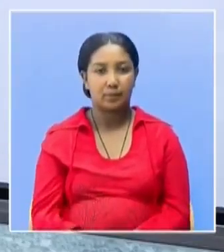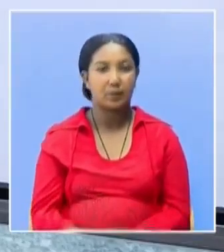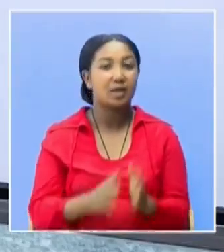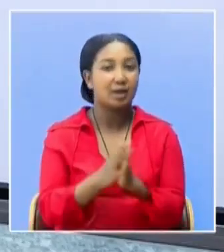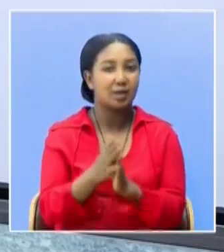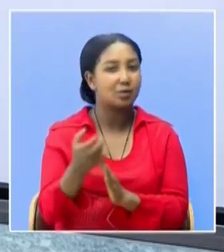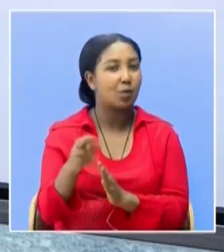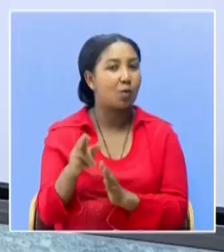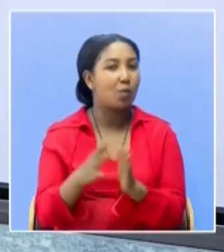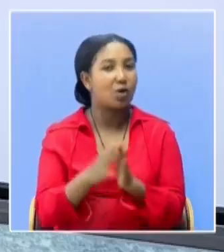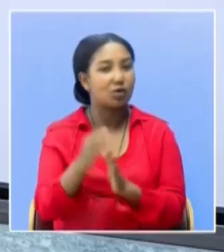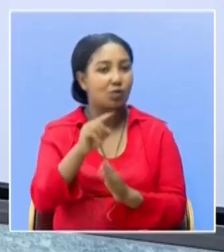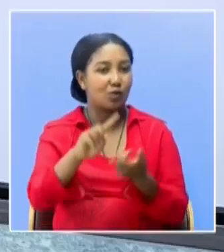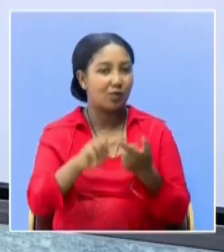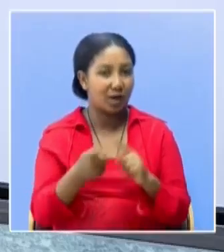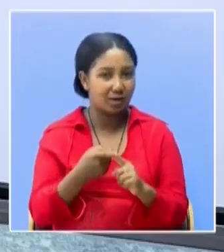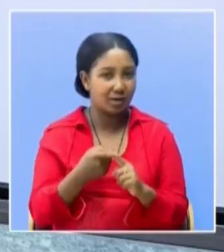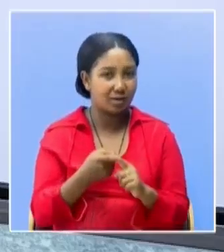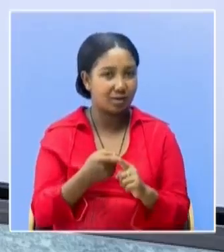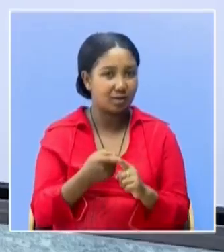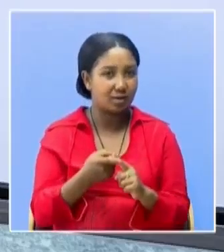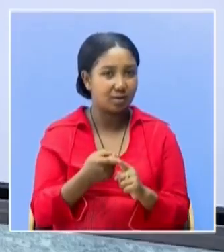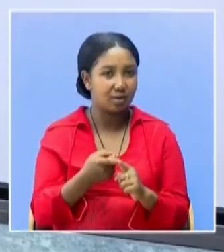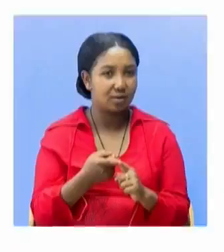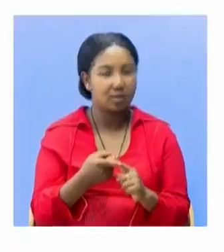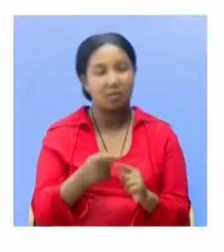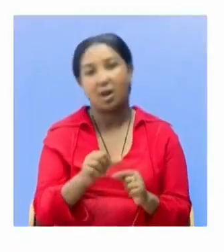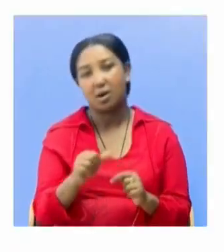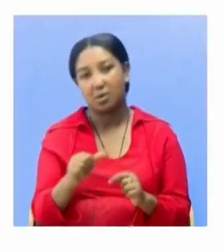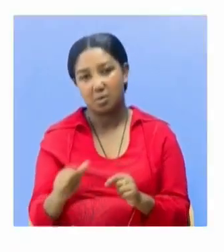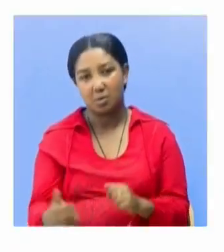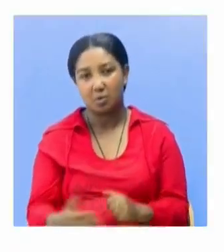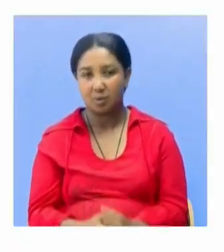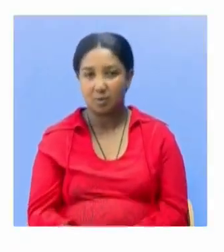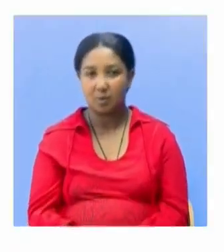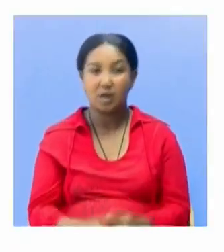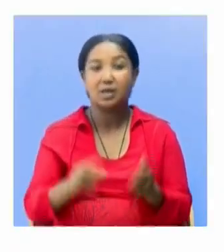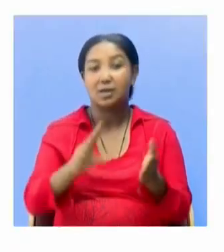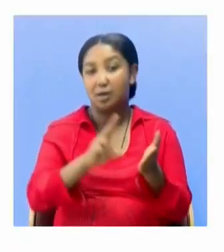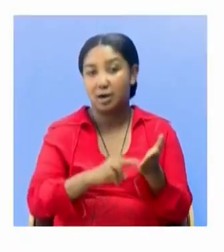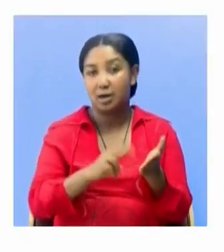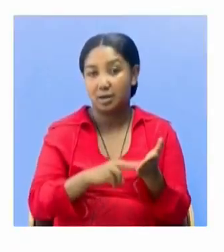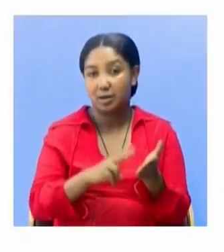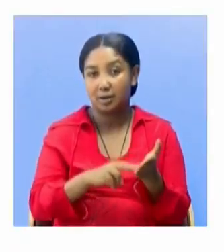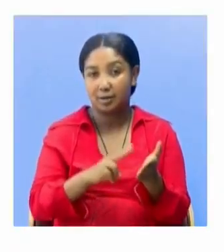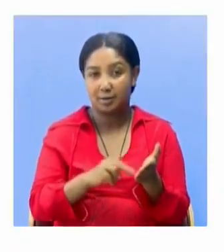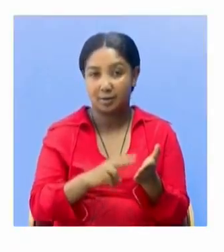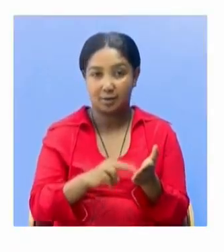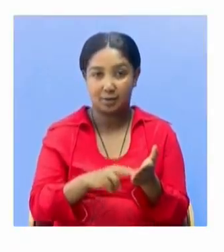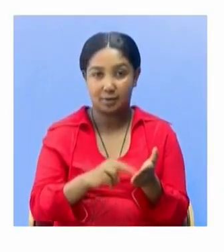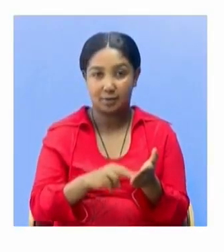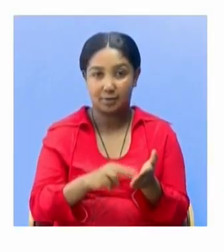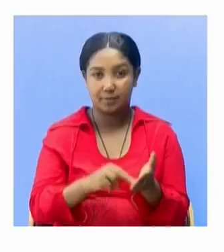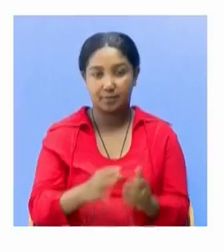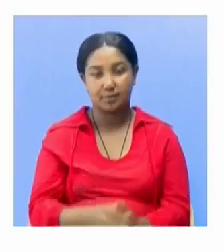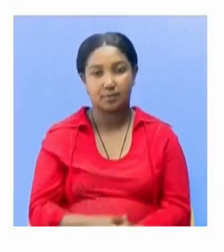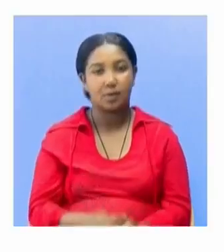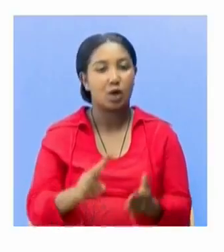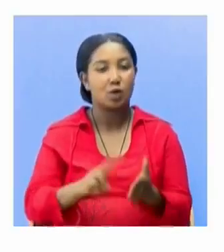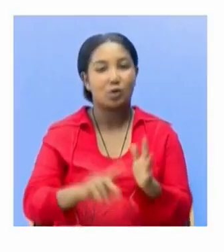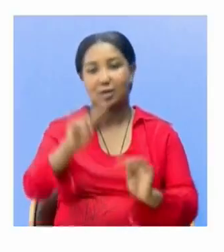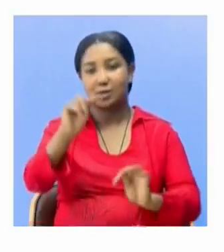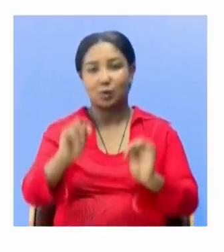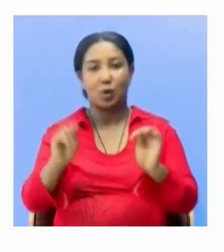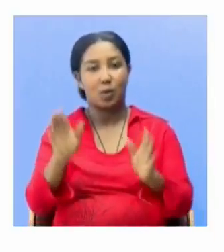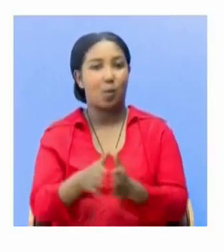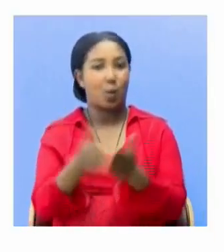interest or passion of your friend. And the other one is reading what? Reading storybooks,